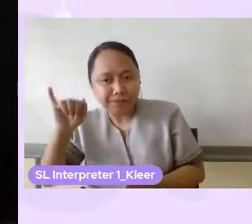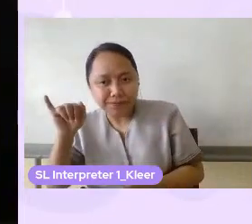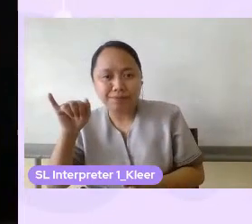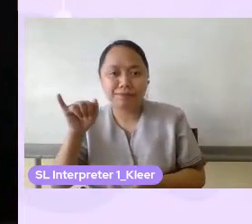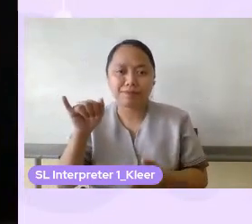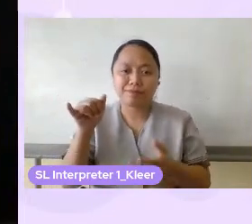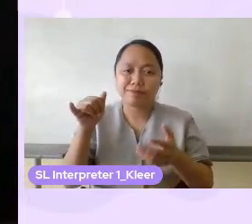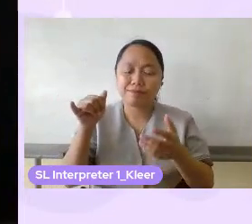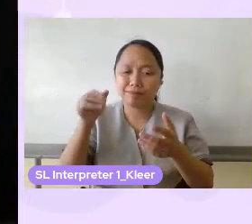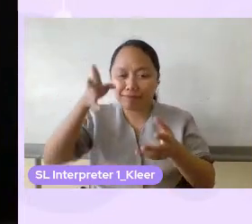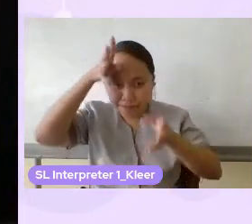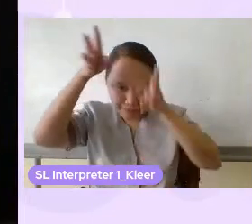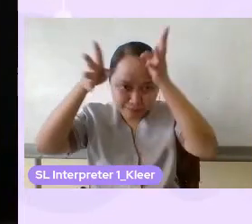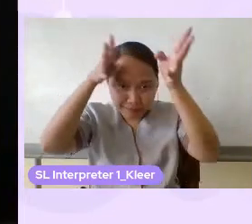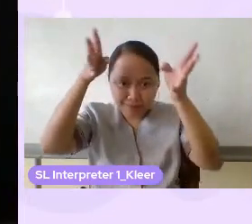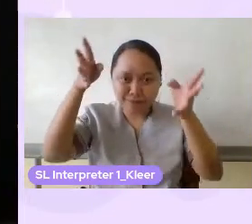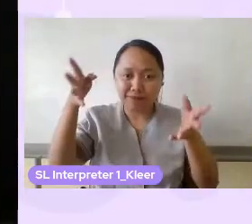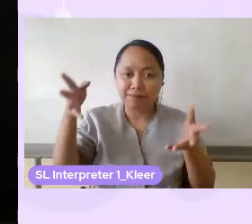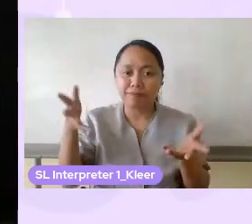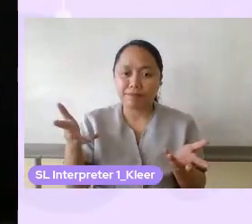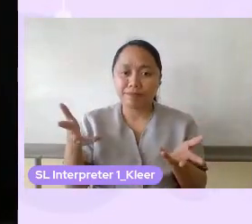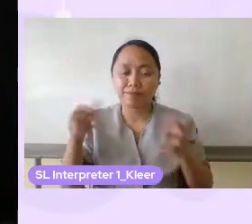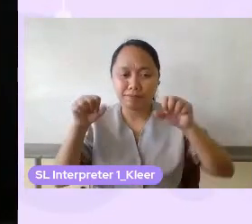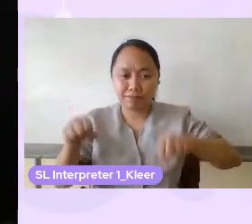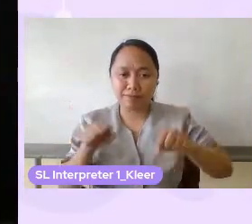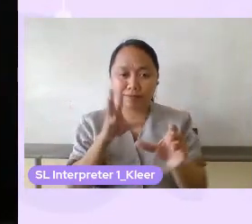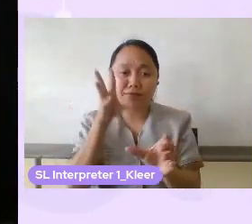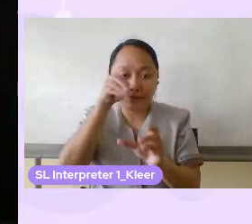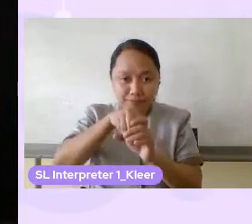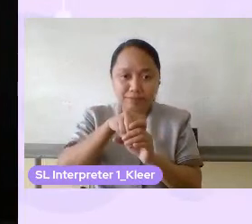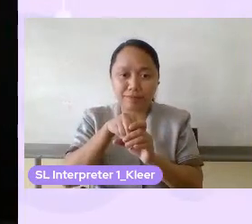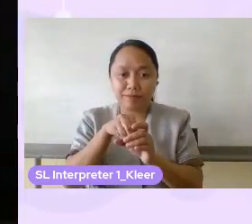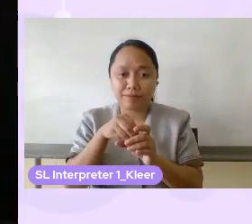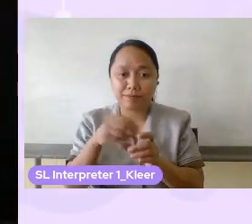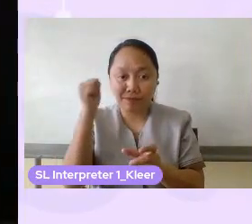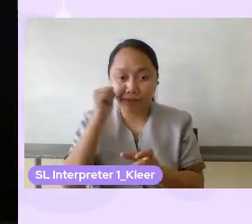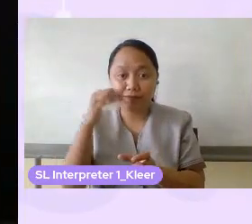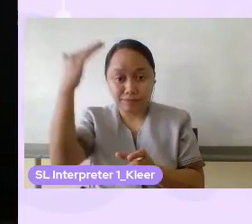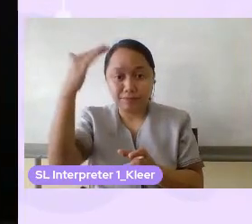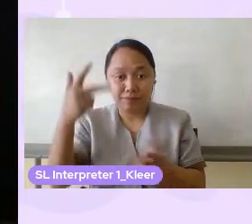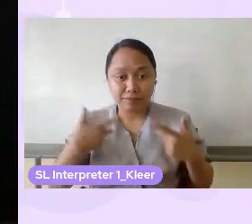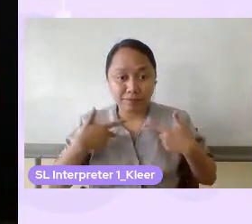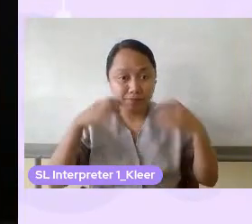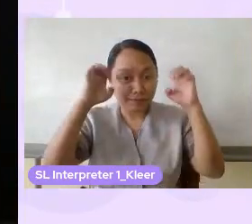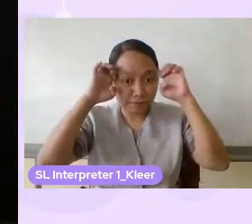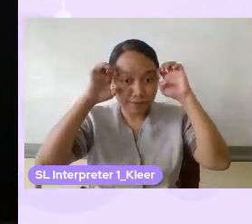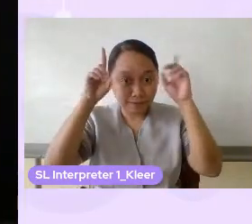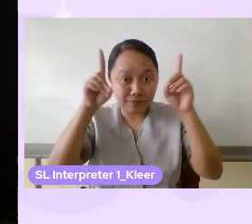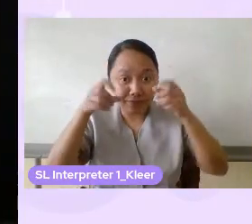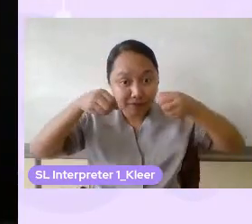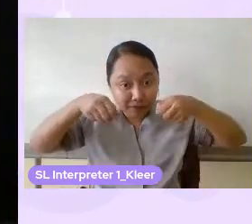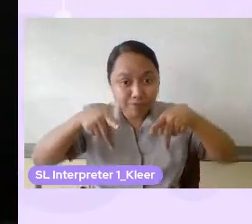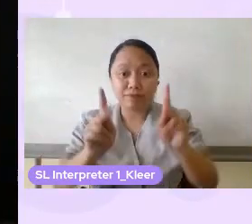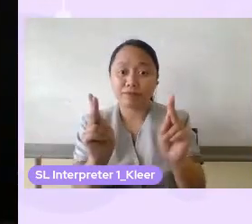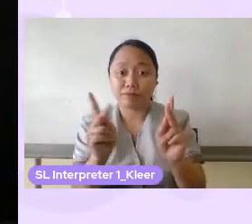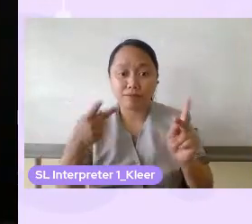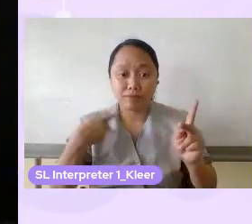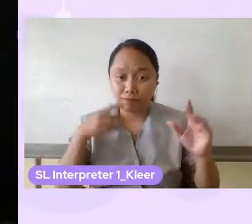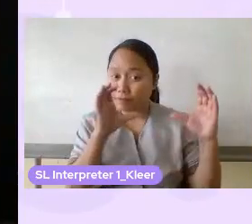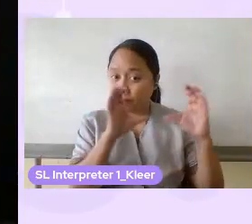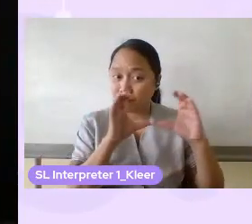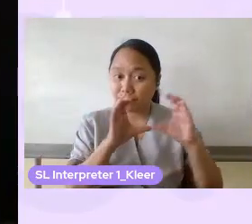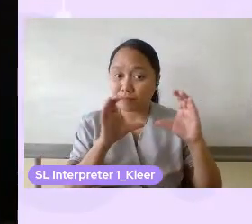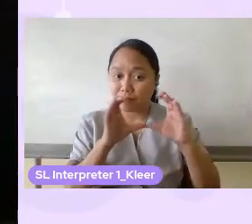lalaki lang. Pwede din pong maging bahagi ang mga babae, magkaroon sila ng educational opportunities, magkaroon sila ng certifications and